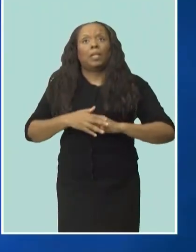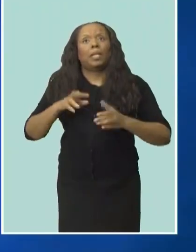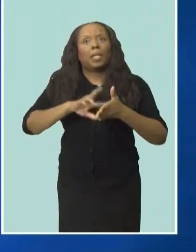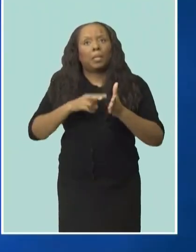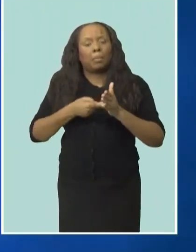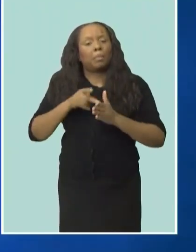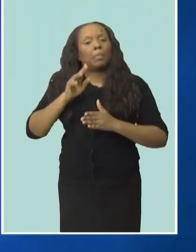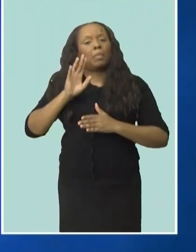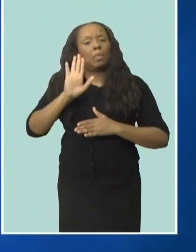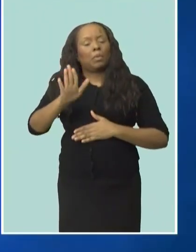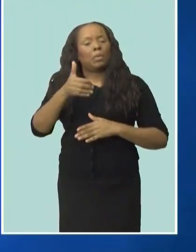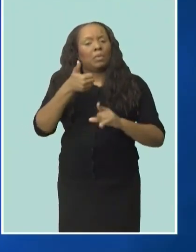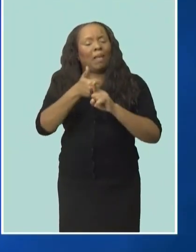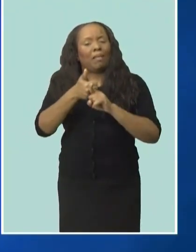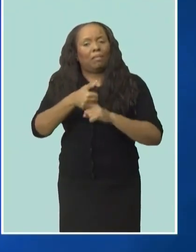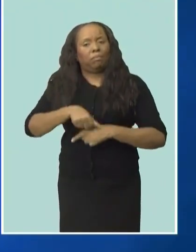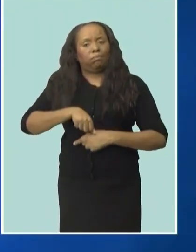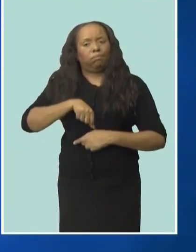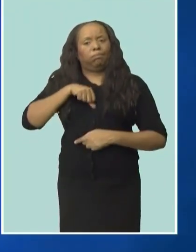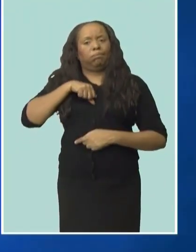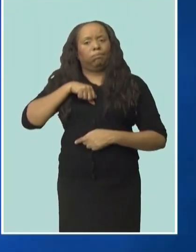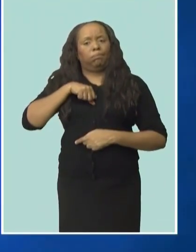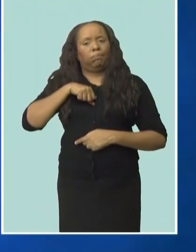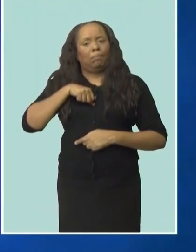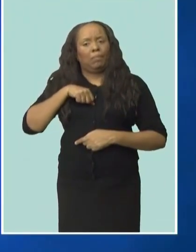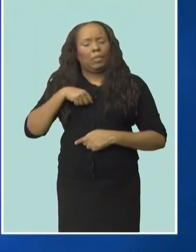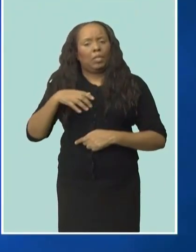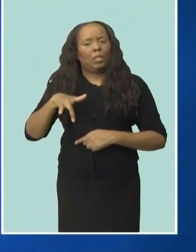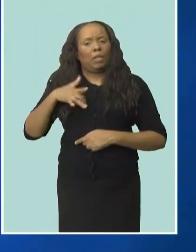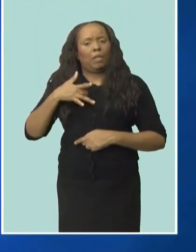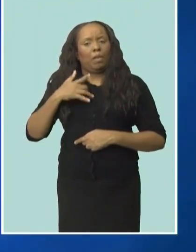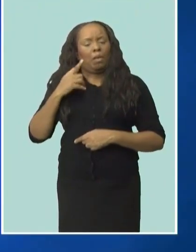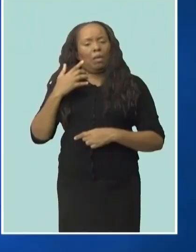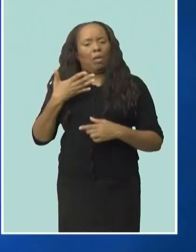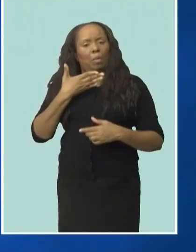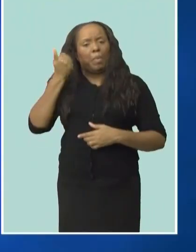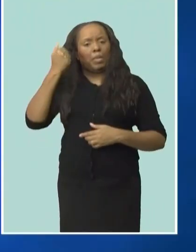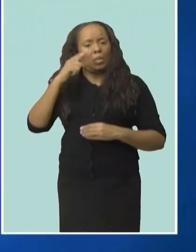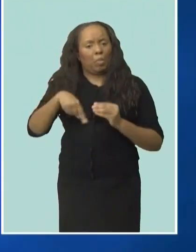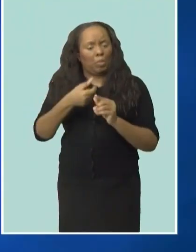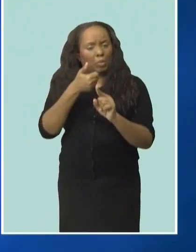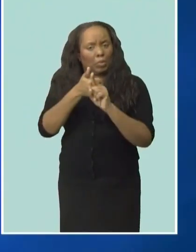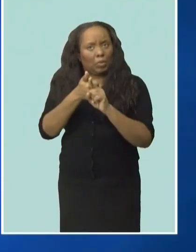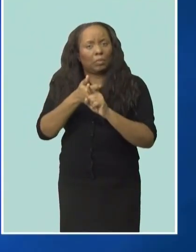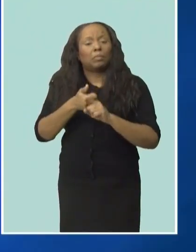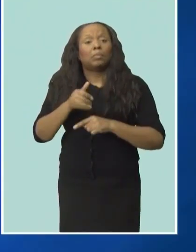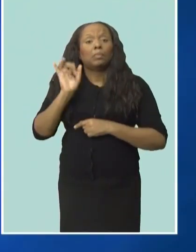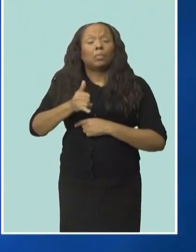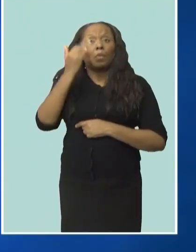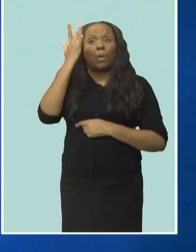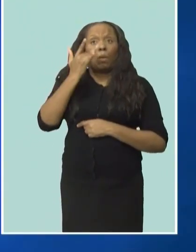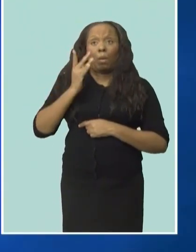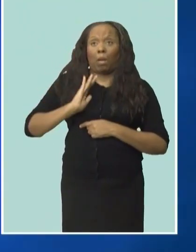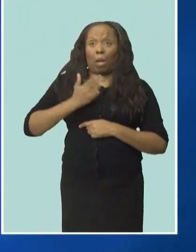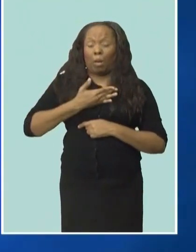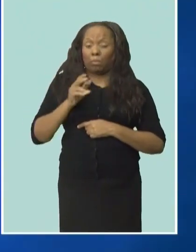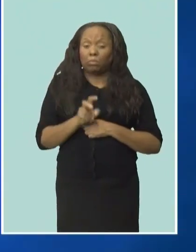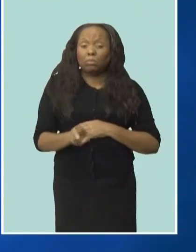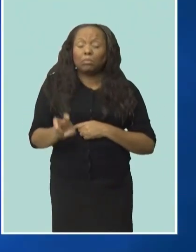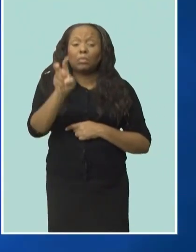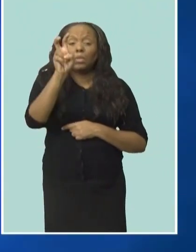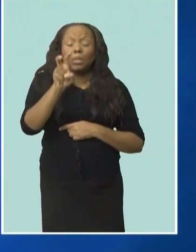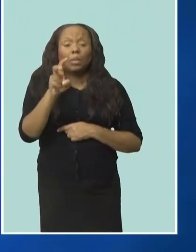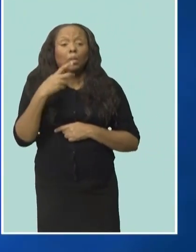of the self-esteem with the emancipation of the mind. And that is why, for me, the journey of trying